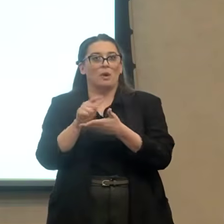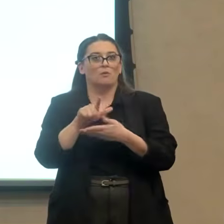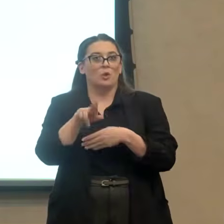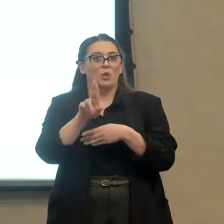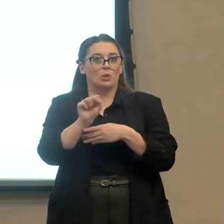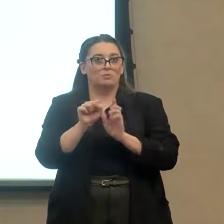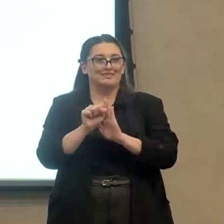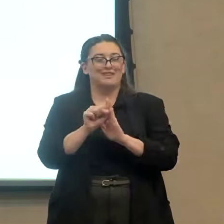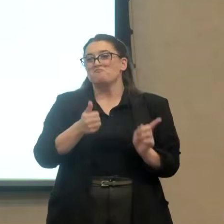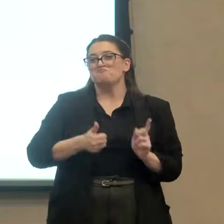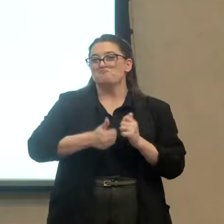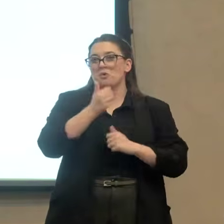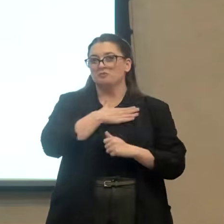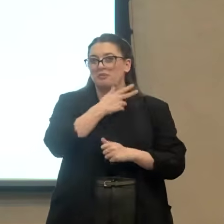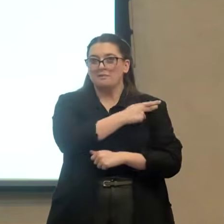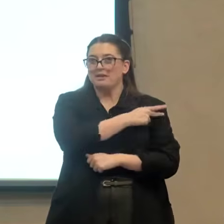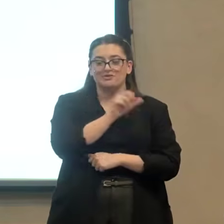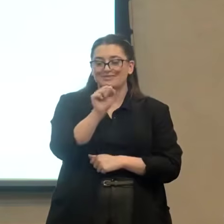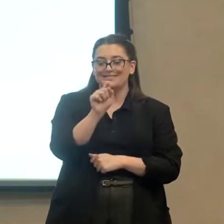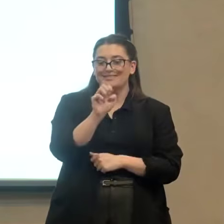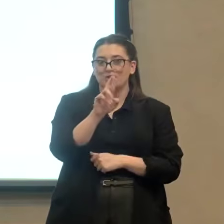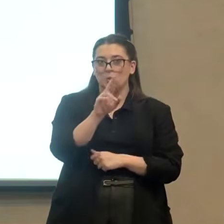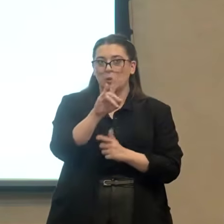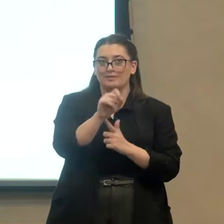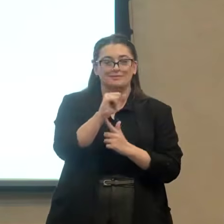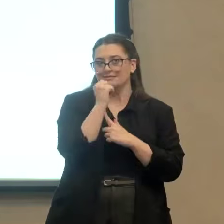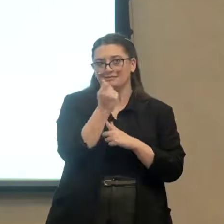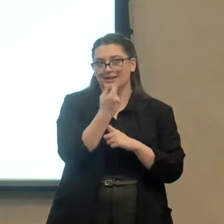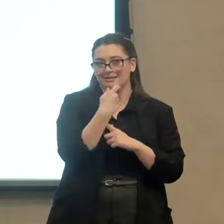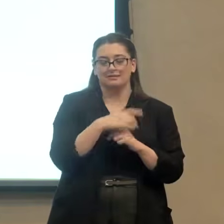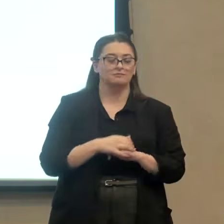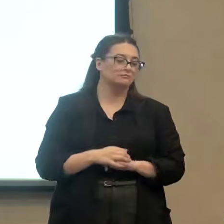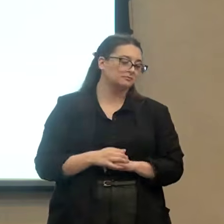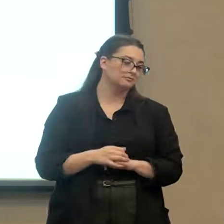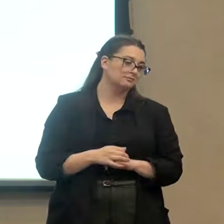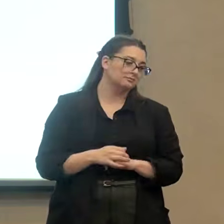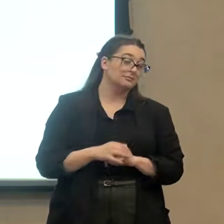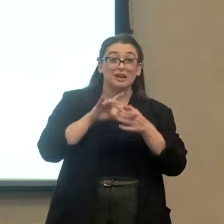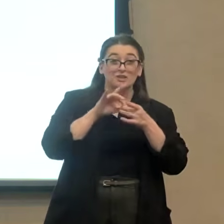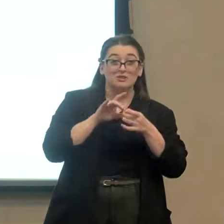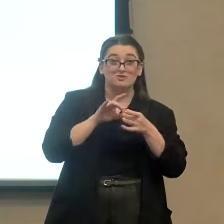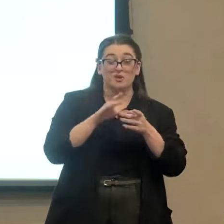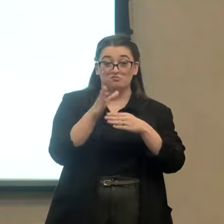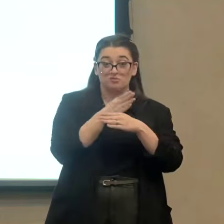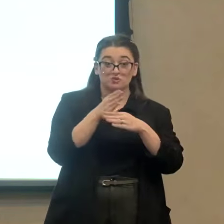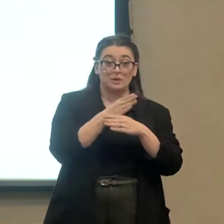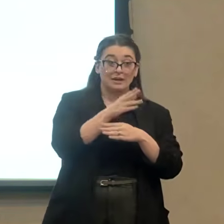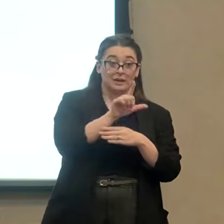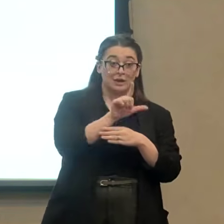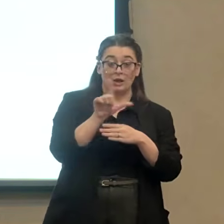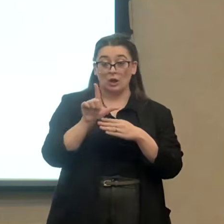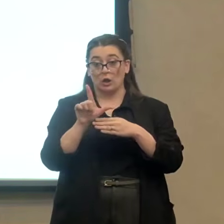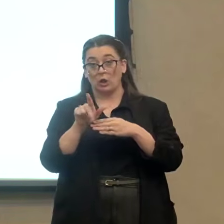steroids. Can you describe the relationship between lupus and hematologic